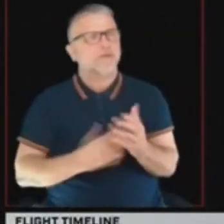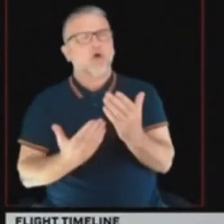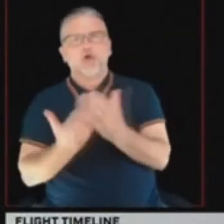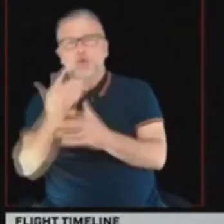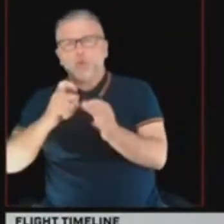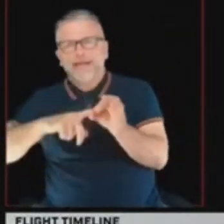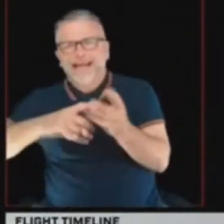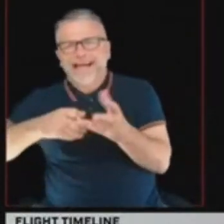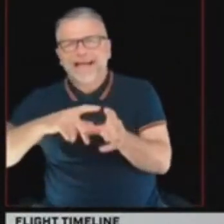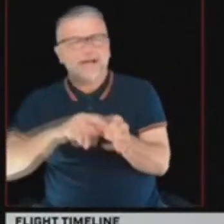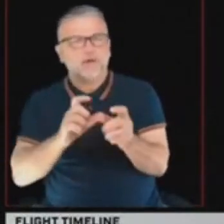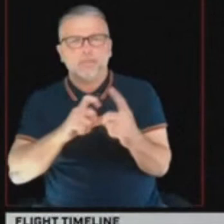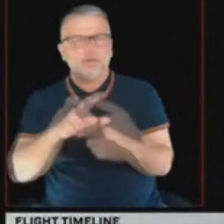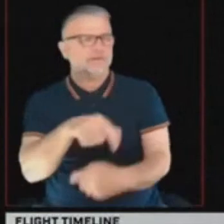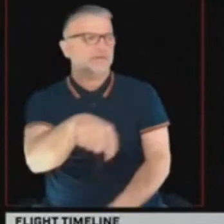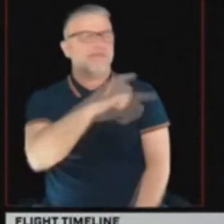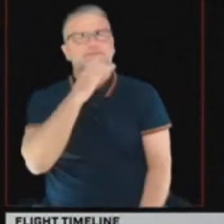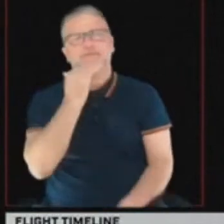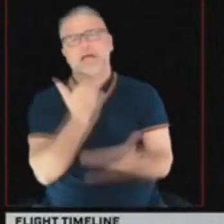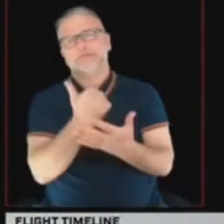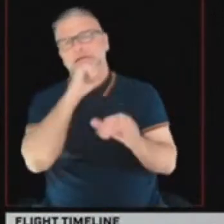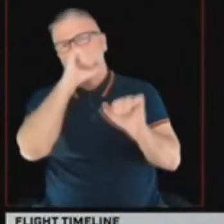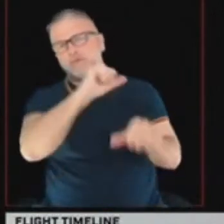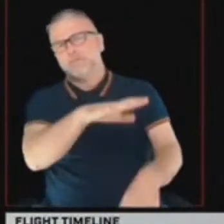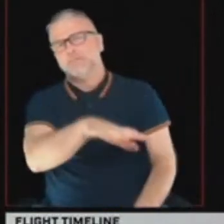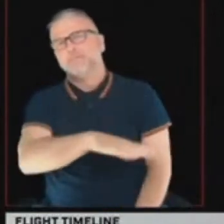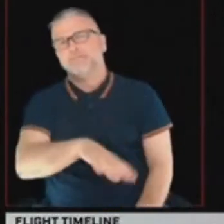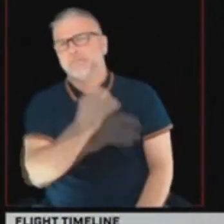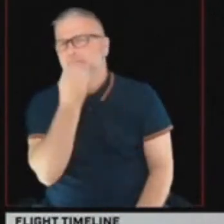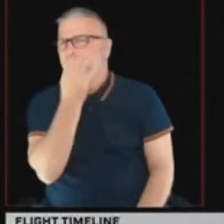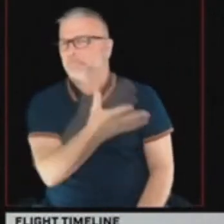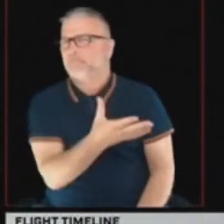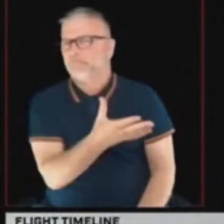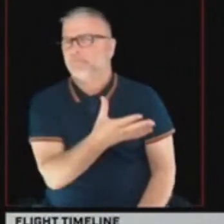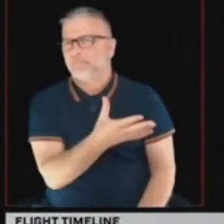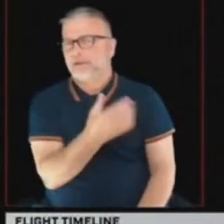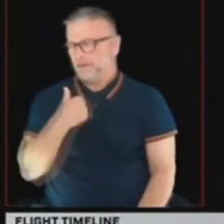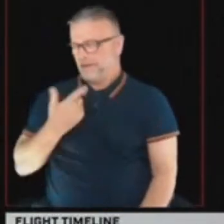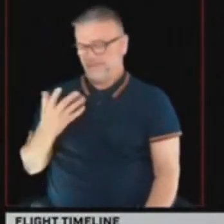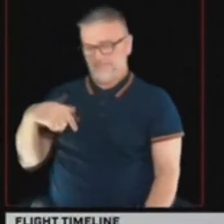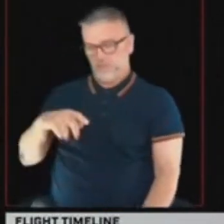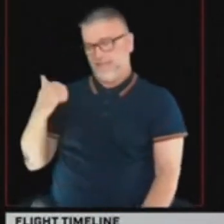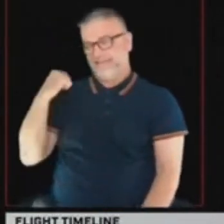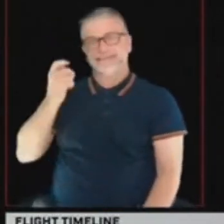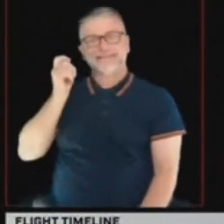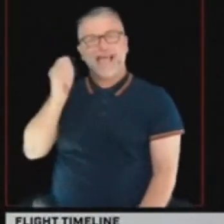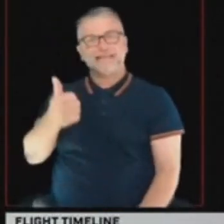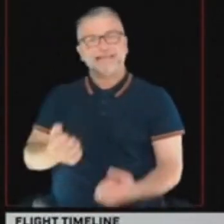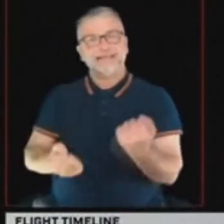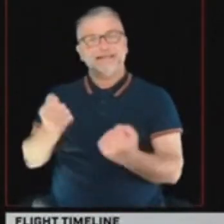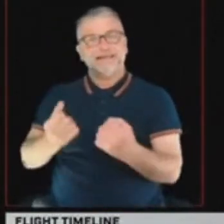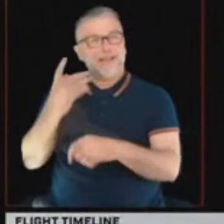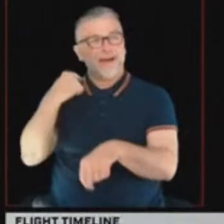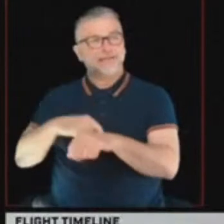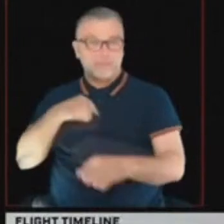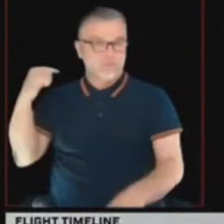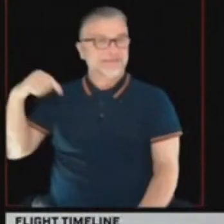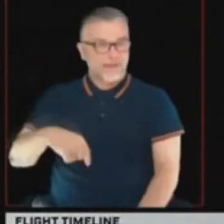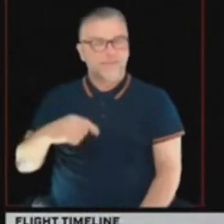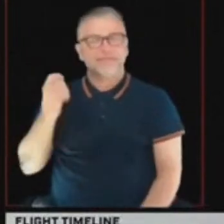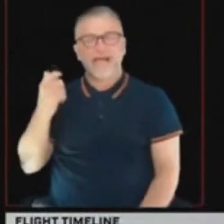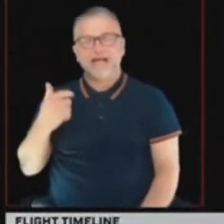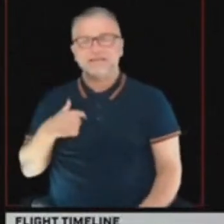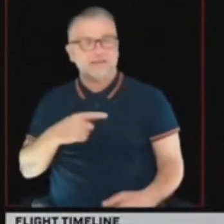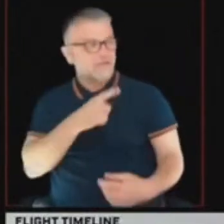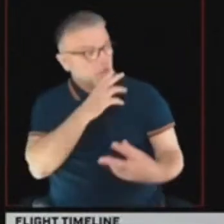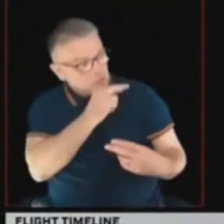been absolutely fantastic. We were in a taxi the last time we were down here, and they were like, "Oh, are you out here for